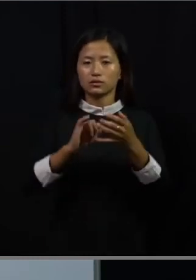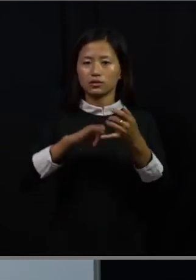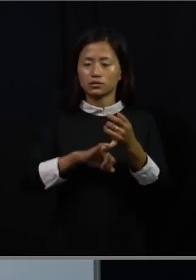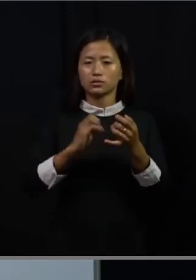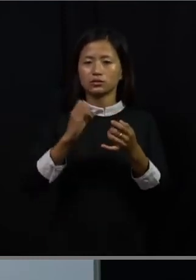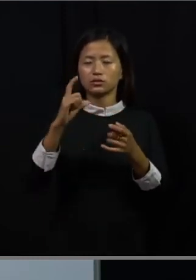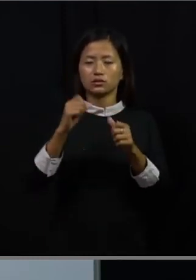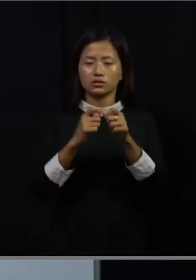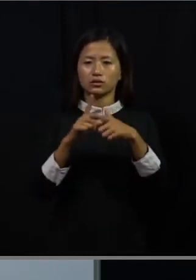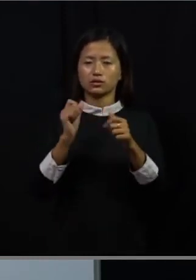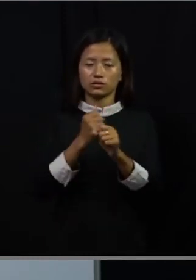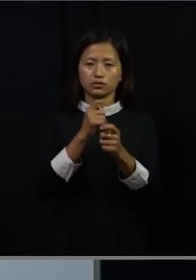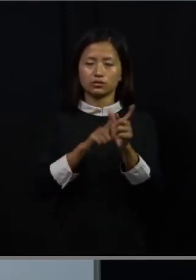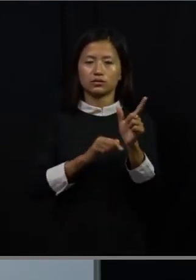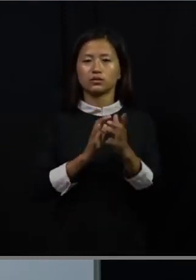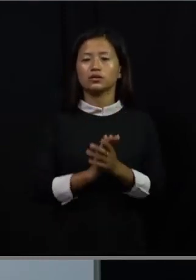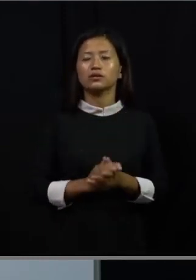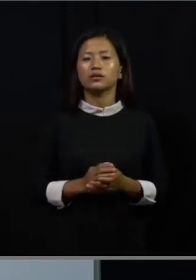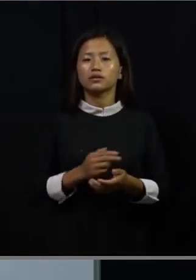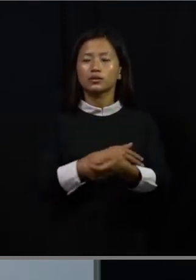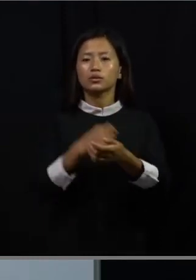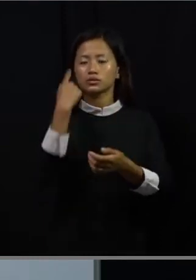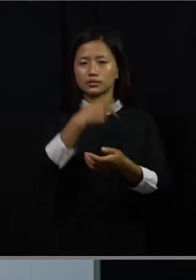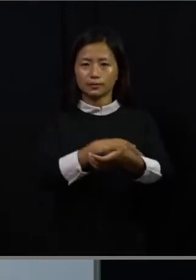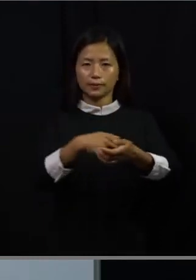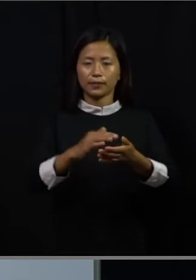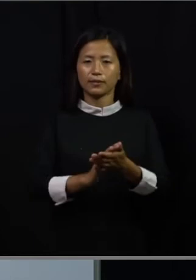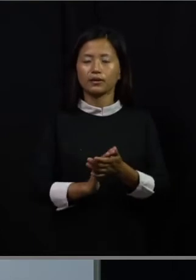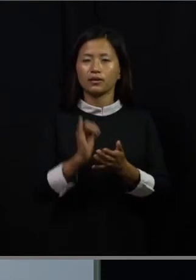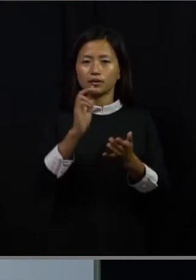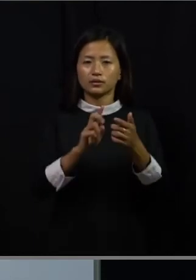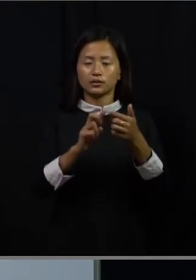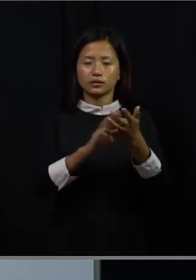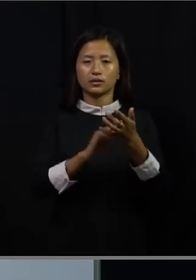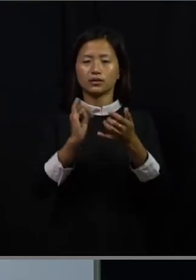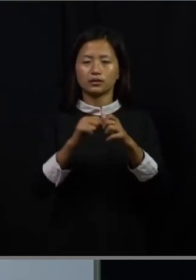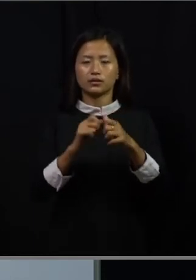okay, there is a sociologist who is called by the name Emile Durkheim, okay,